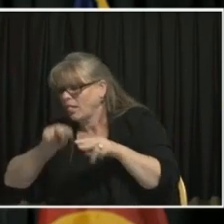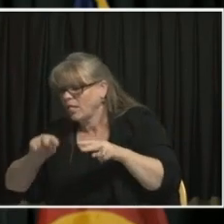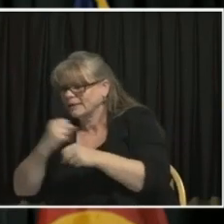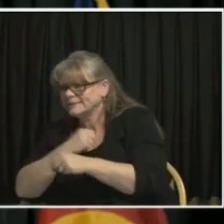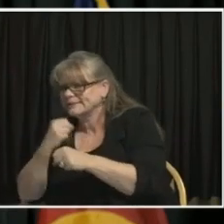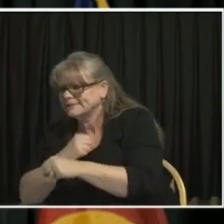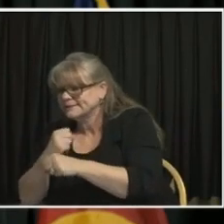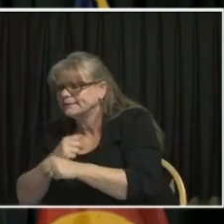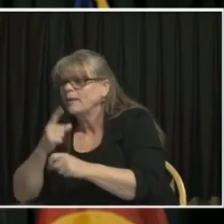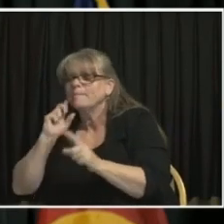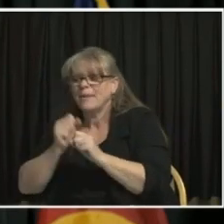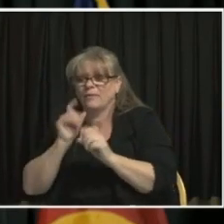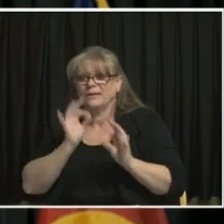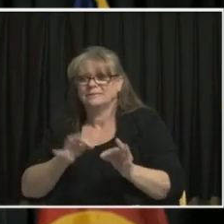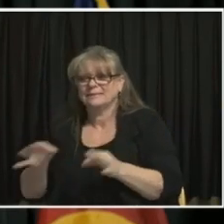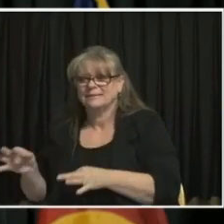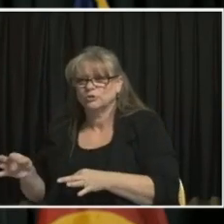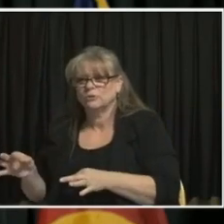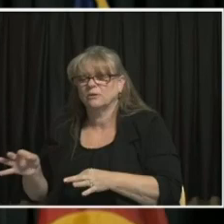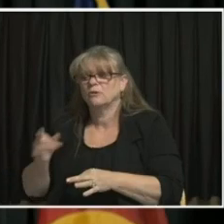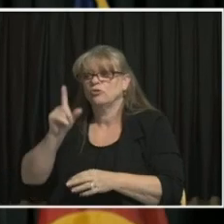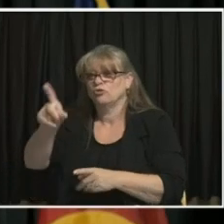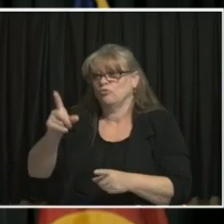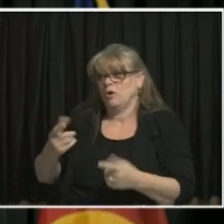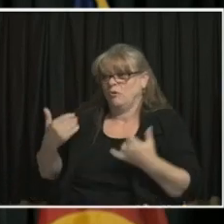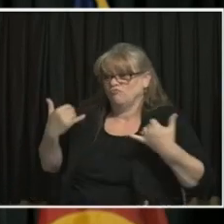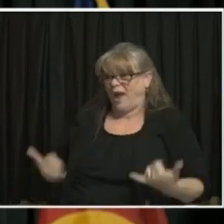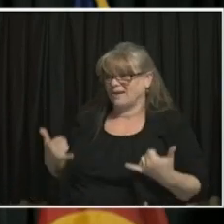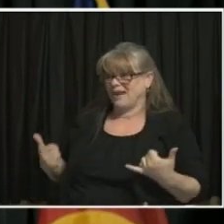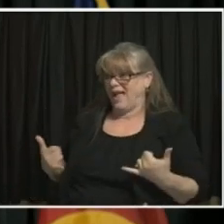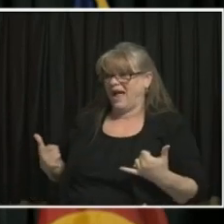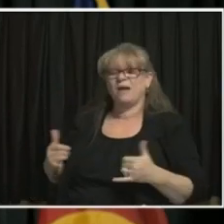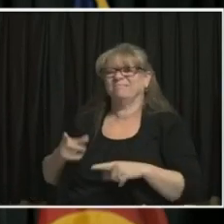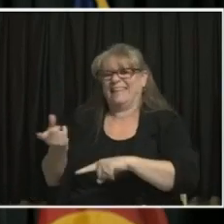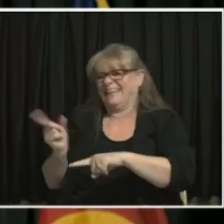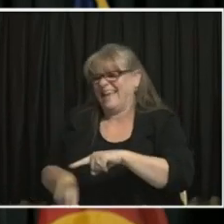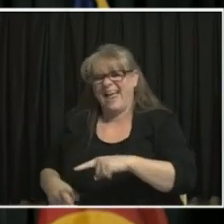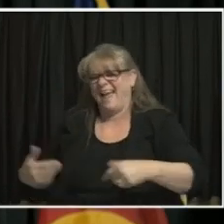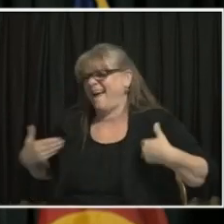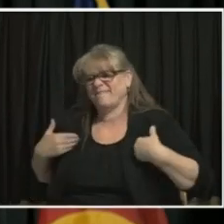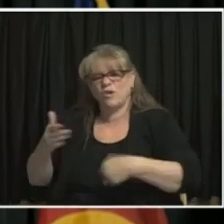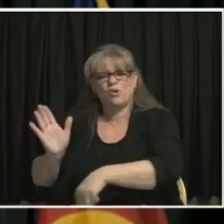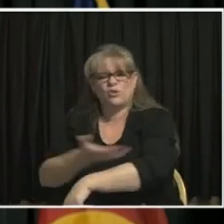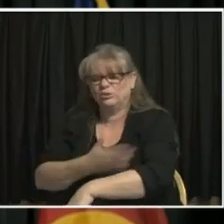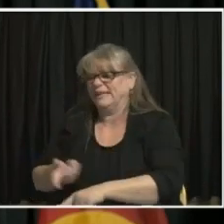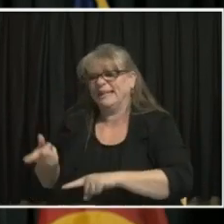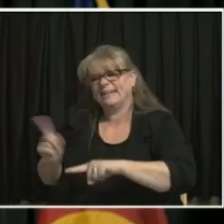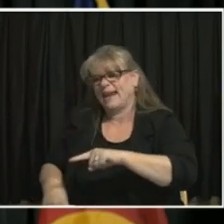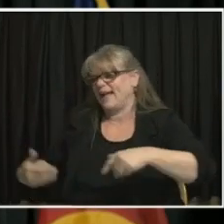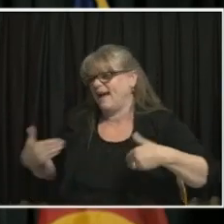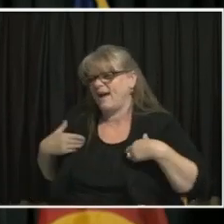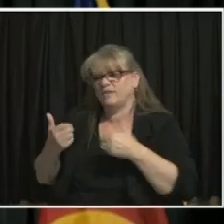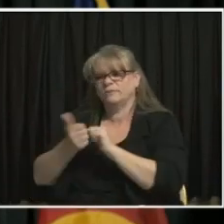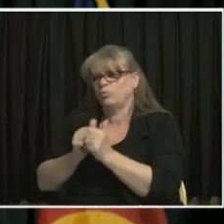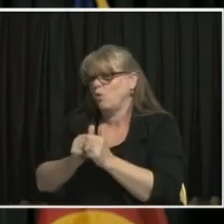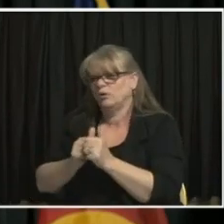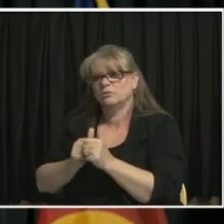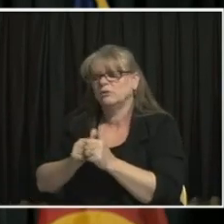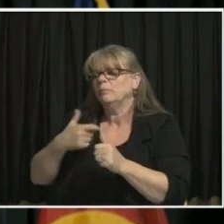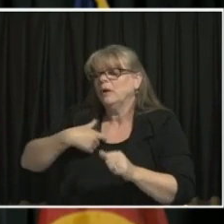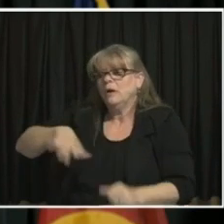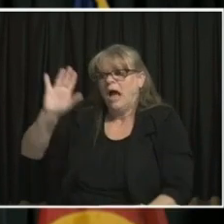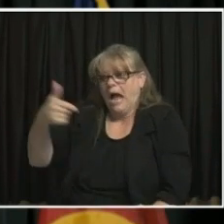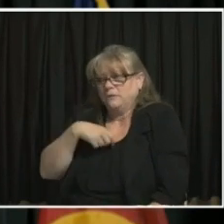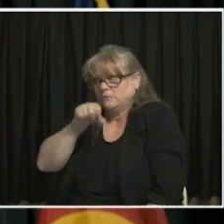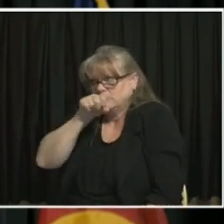big concerts and sporting events at this point. Although I'm hopeful as a baseball fan that baseball's newest plan is to resume games as soon